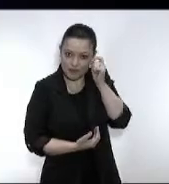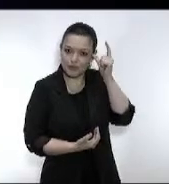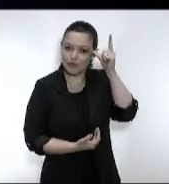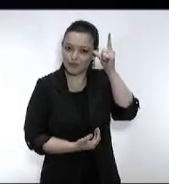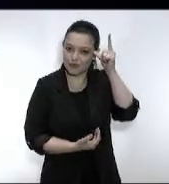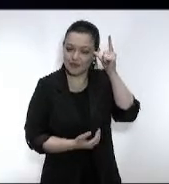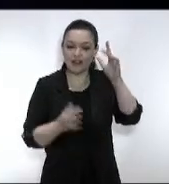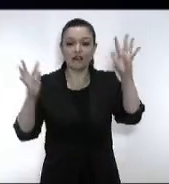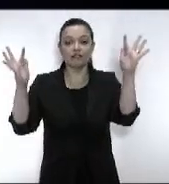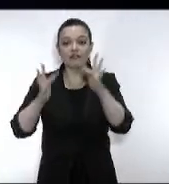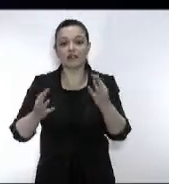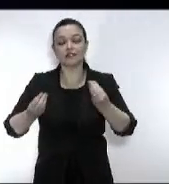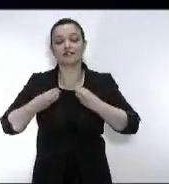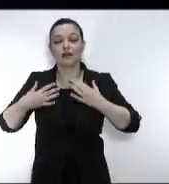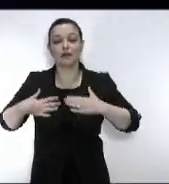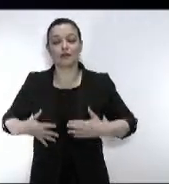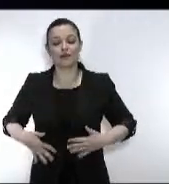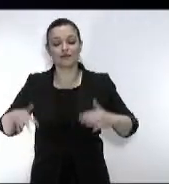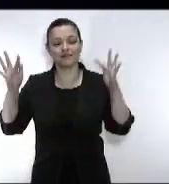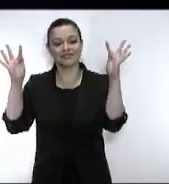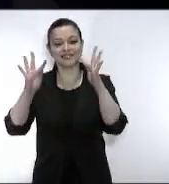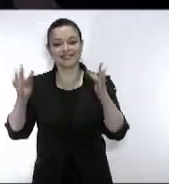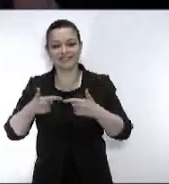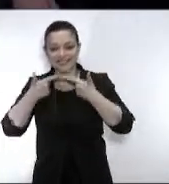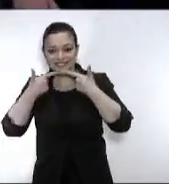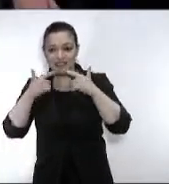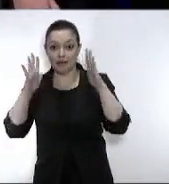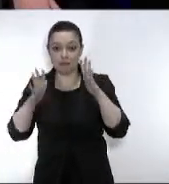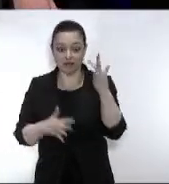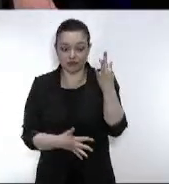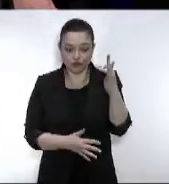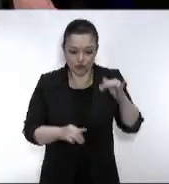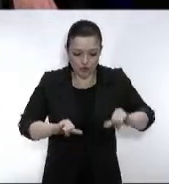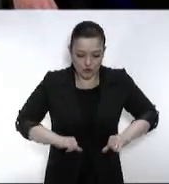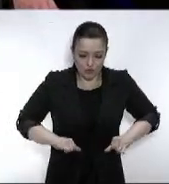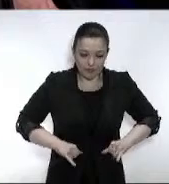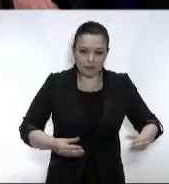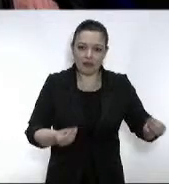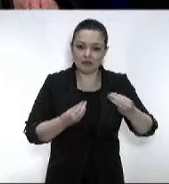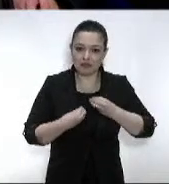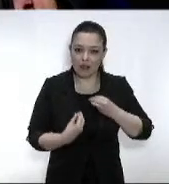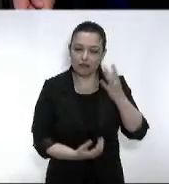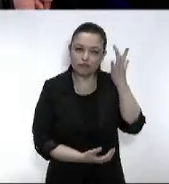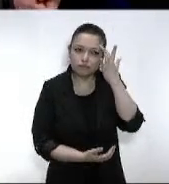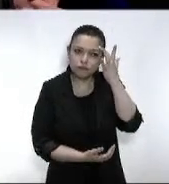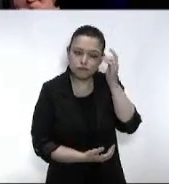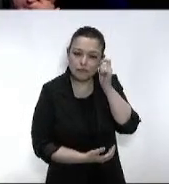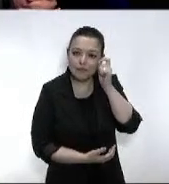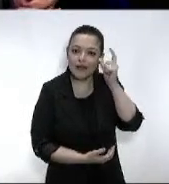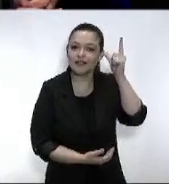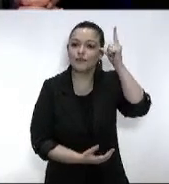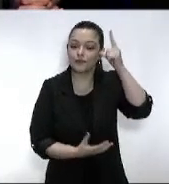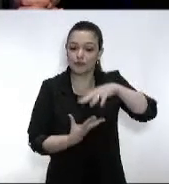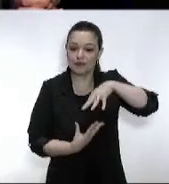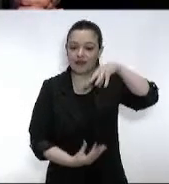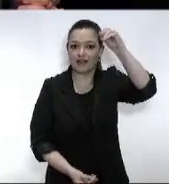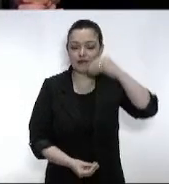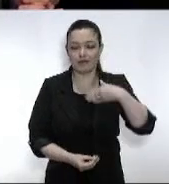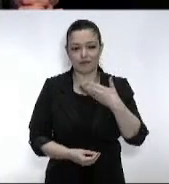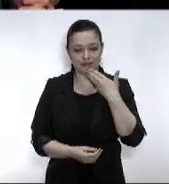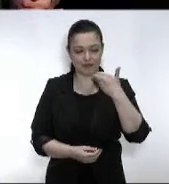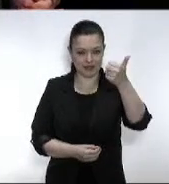spirit. That is something that I have lived in this hard year pandemics. And in this message, I'd like to say that happy